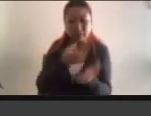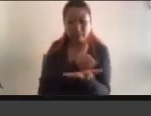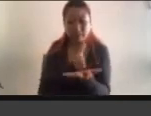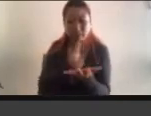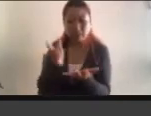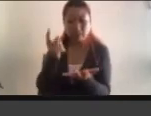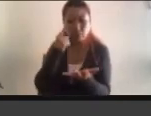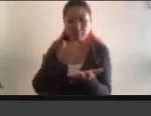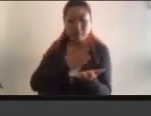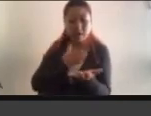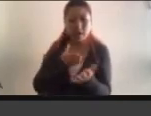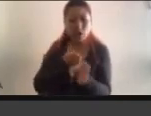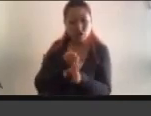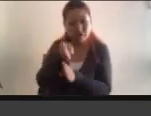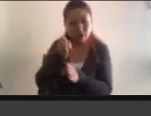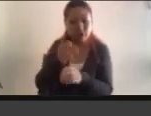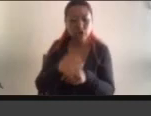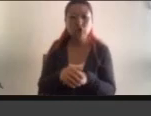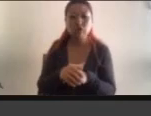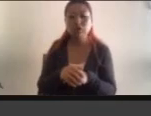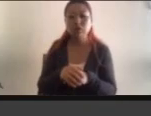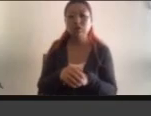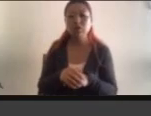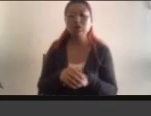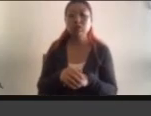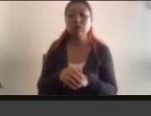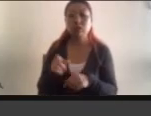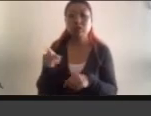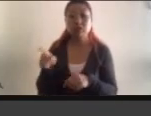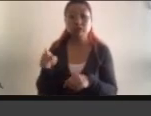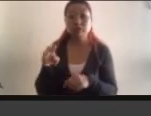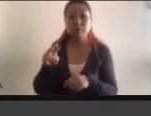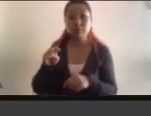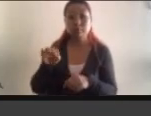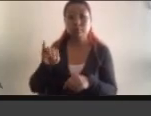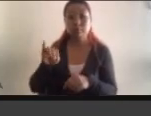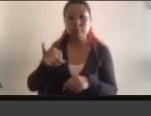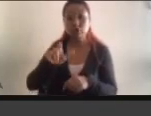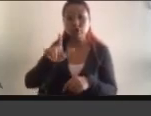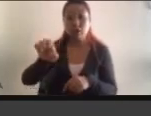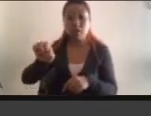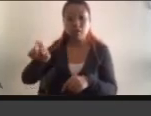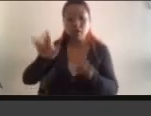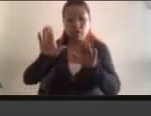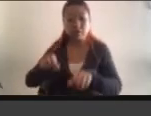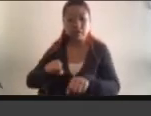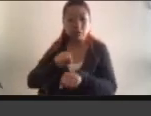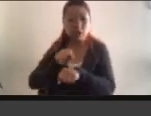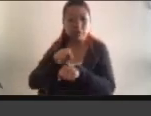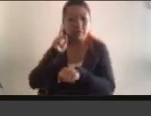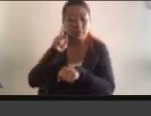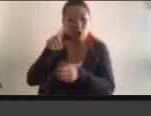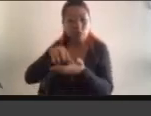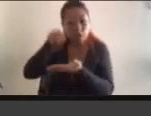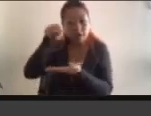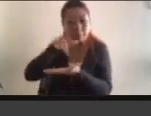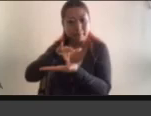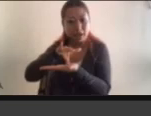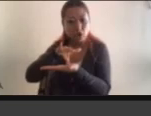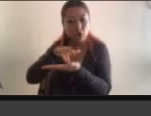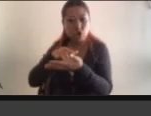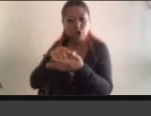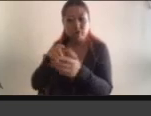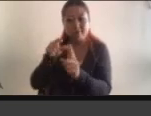my career. She really does an excellent job of learning medical speak.